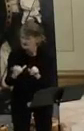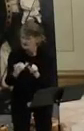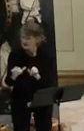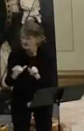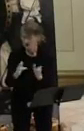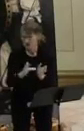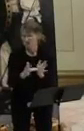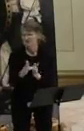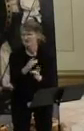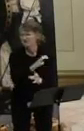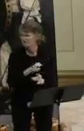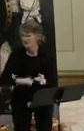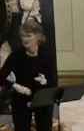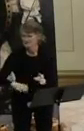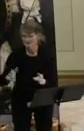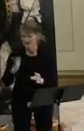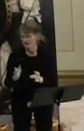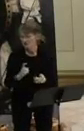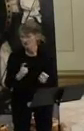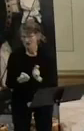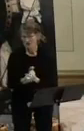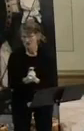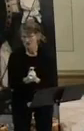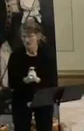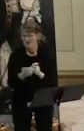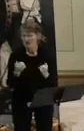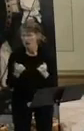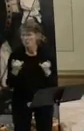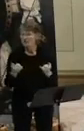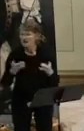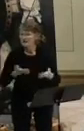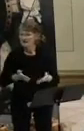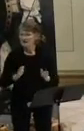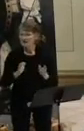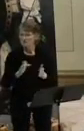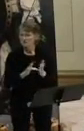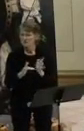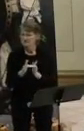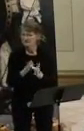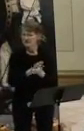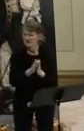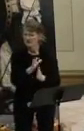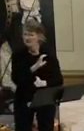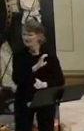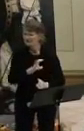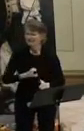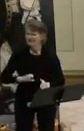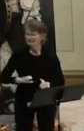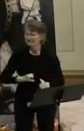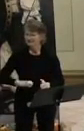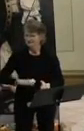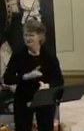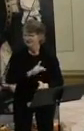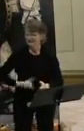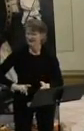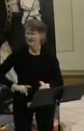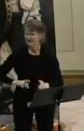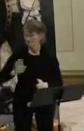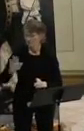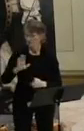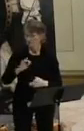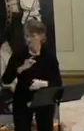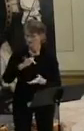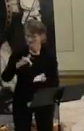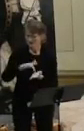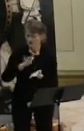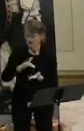Mass, let's allow Christ to be King and center of our lives. Our Mass today is for the